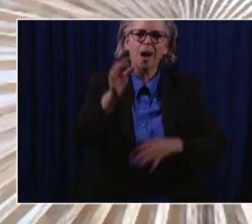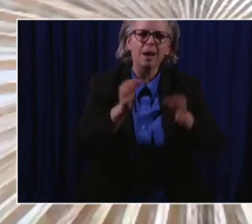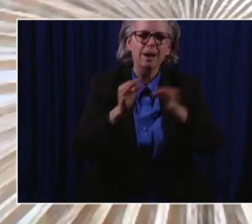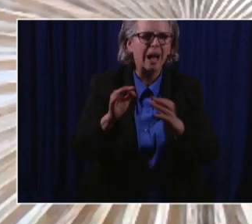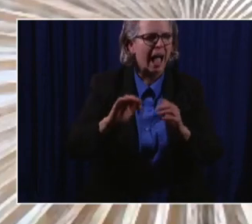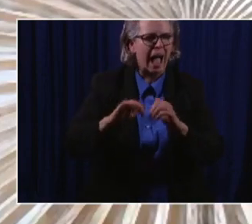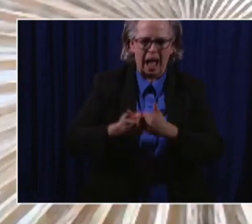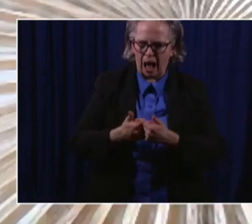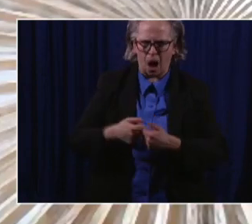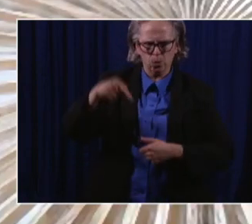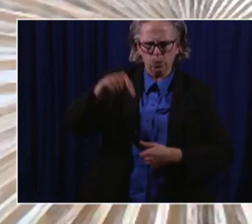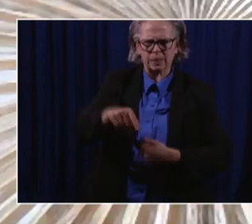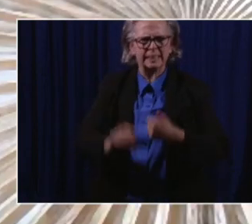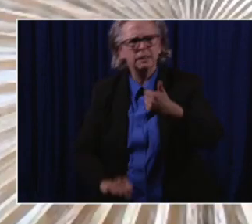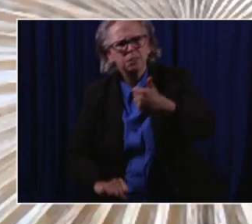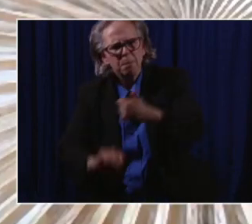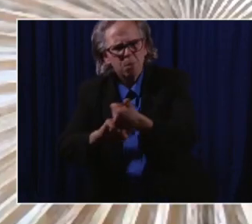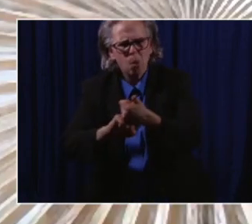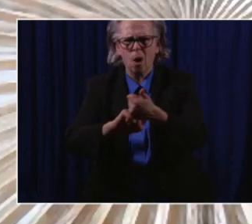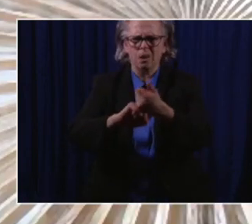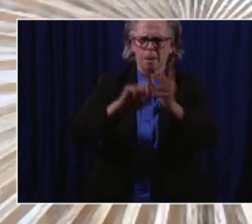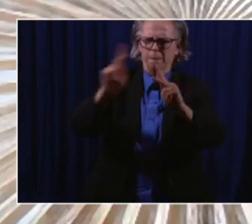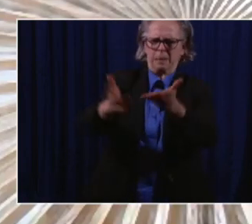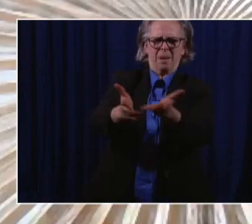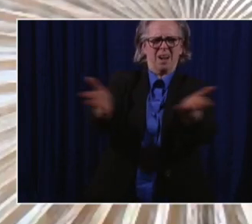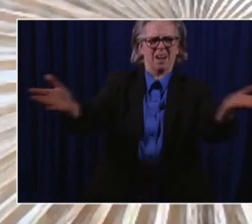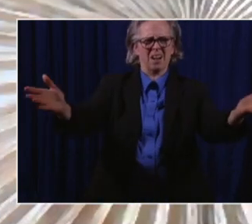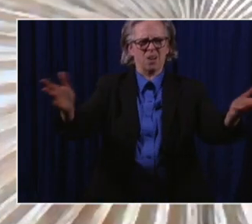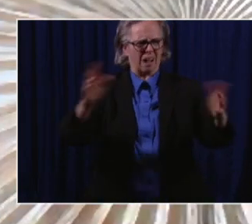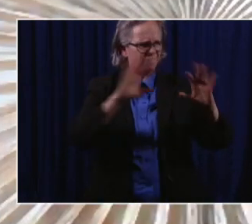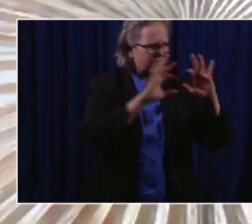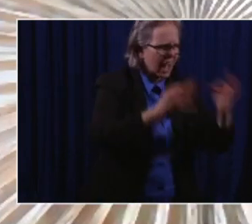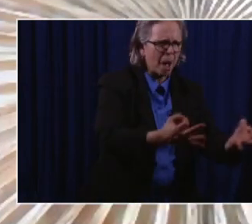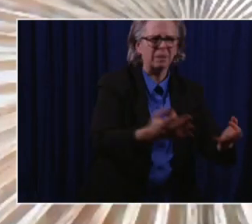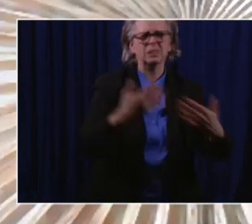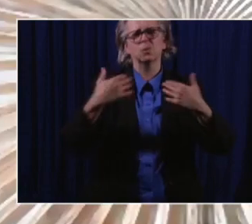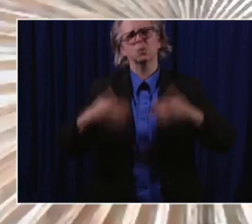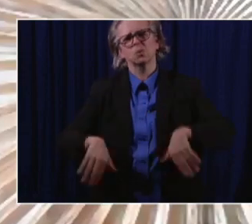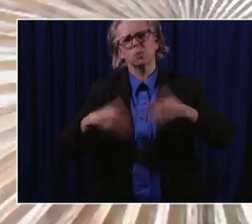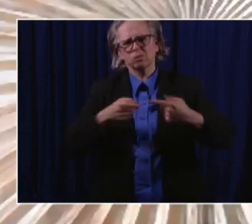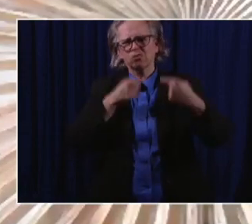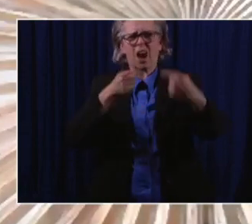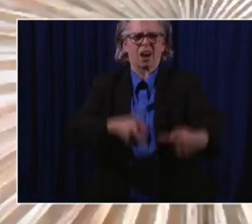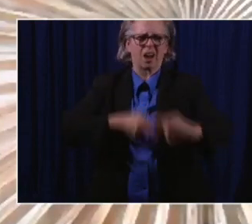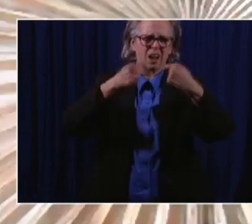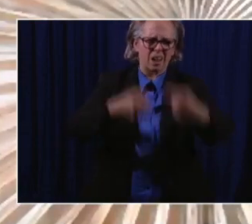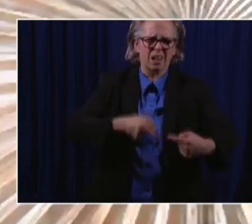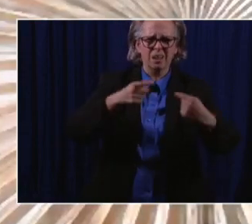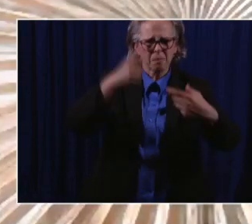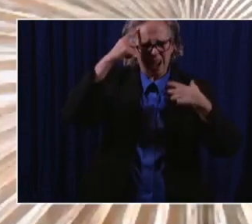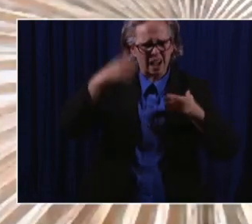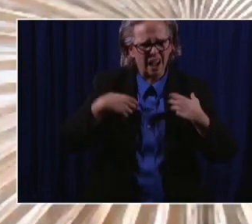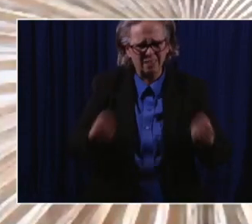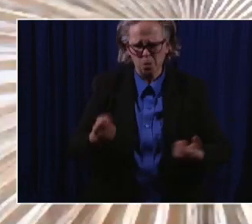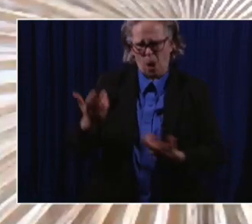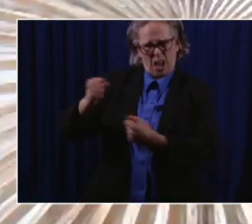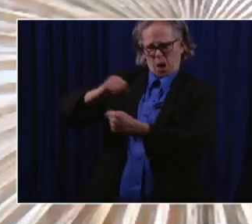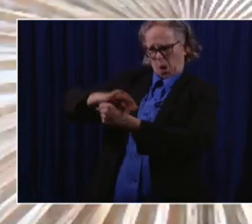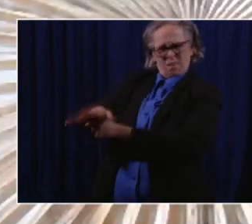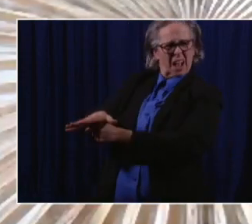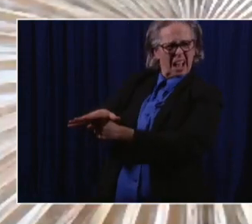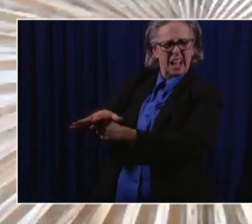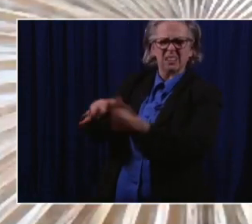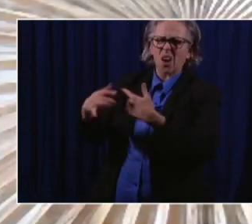families. As you said, we have seen some increases that have concerned